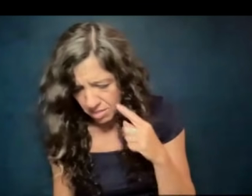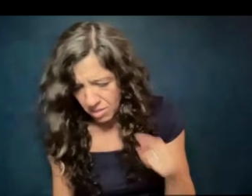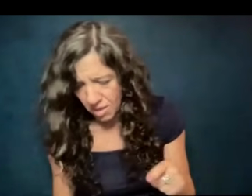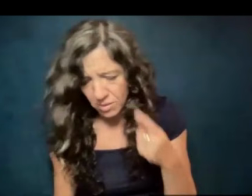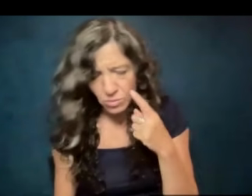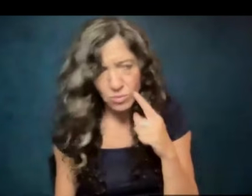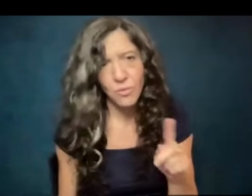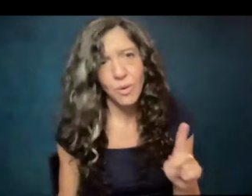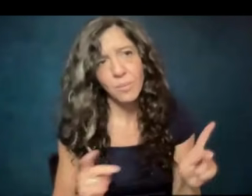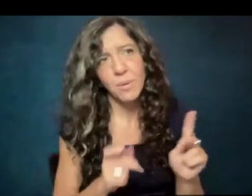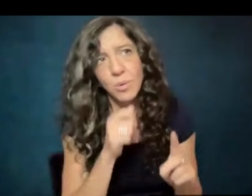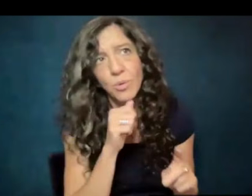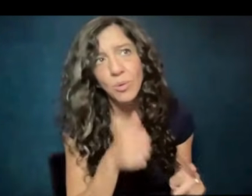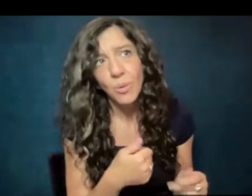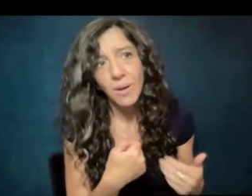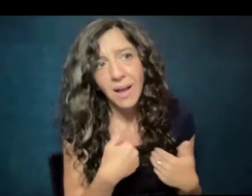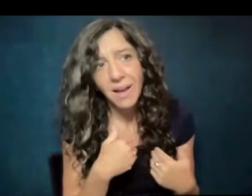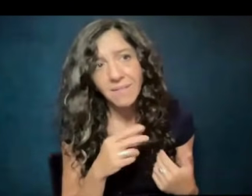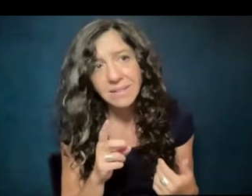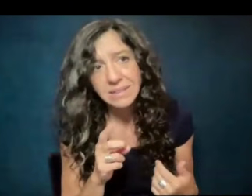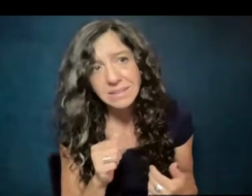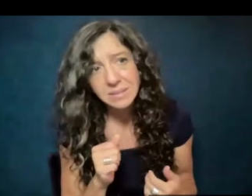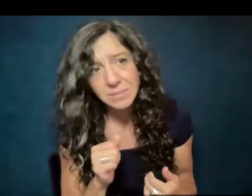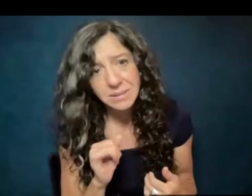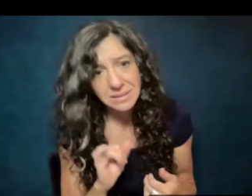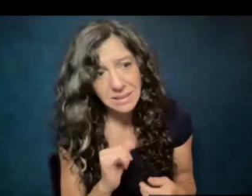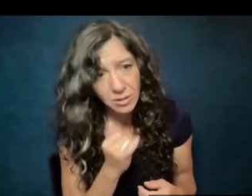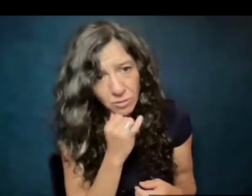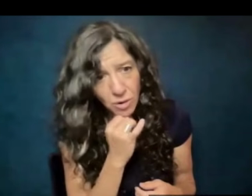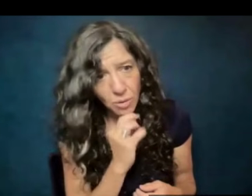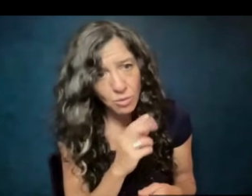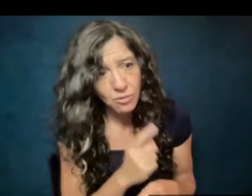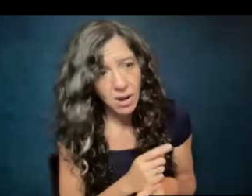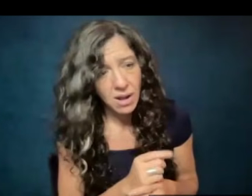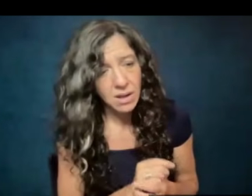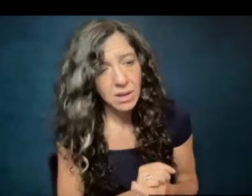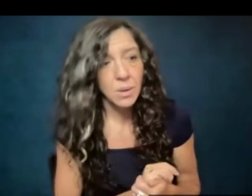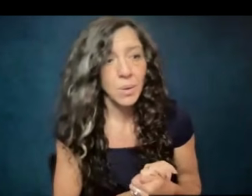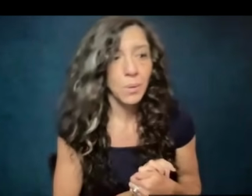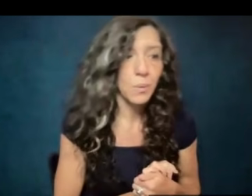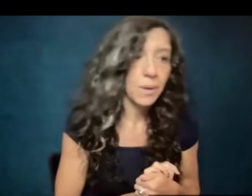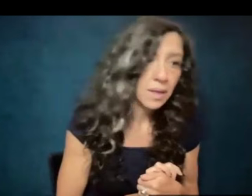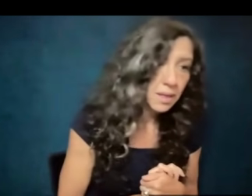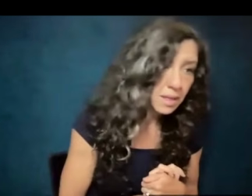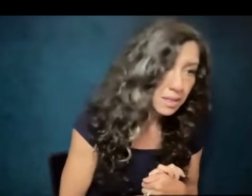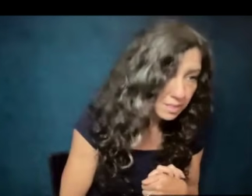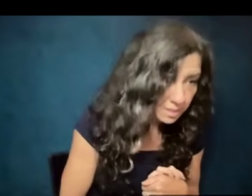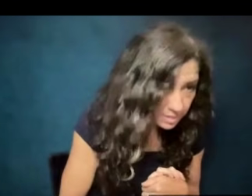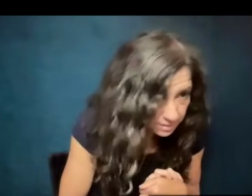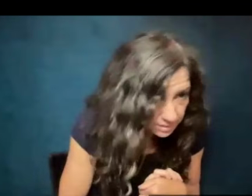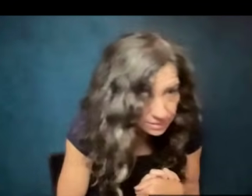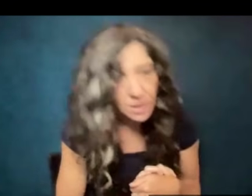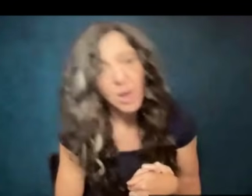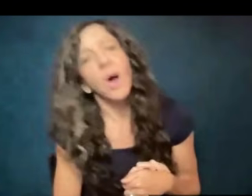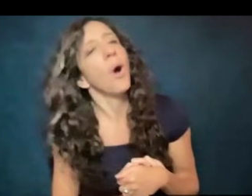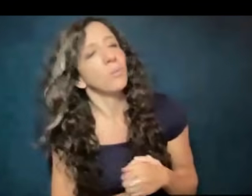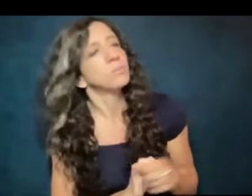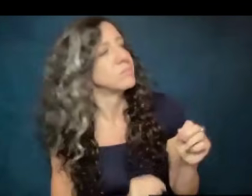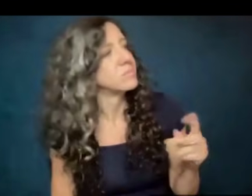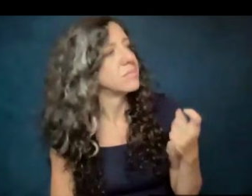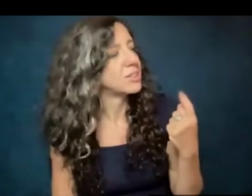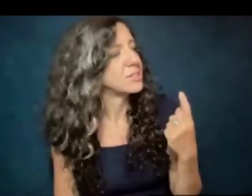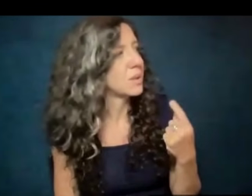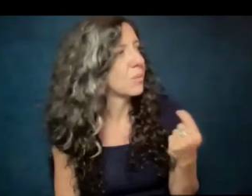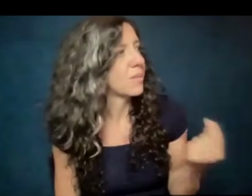for people who do not have a disability. Is this wrong? Well, Oh, I see uh, what they're asking. yeah,